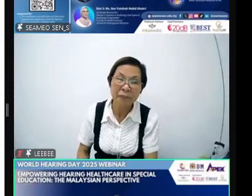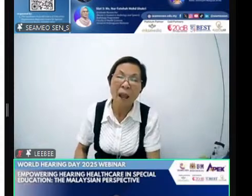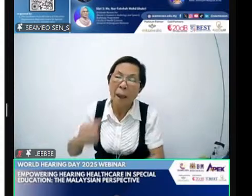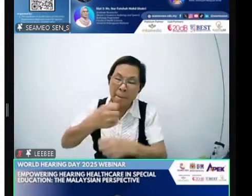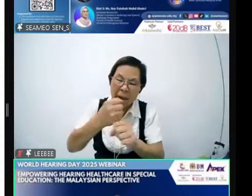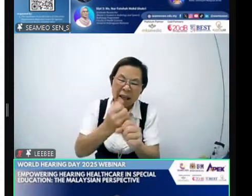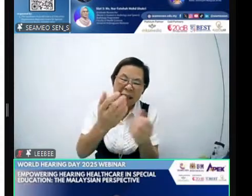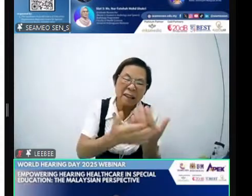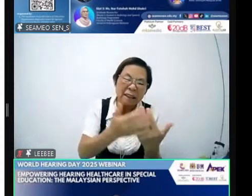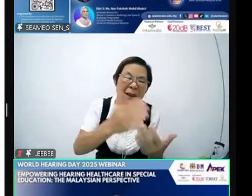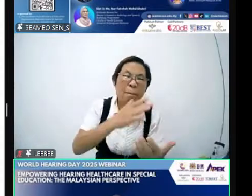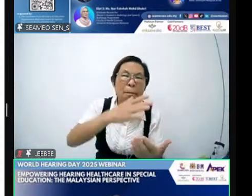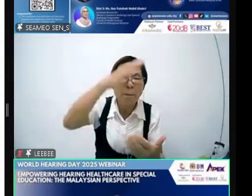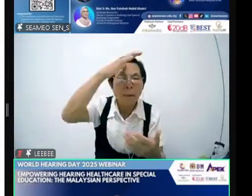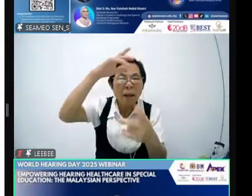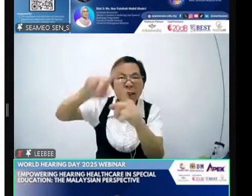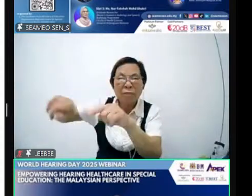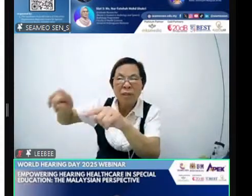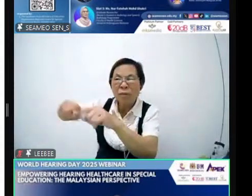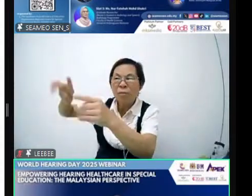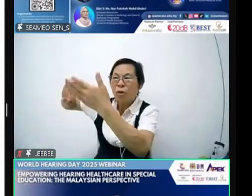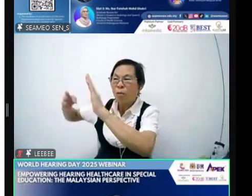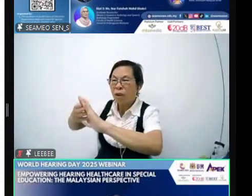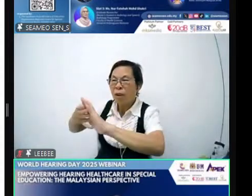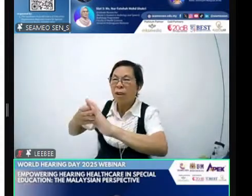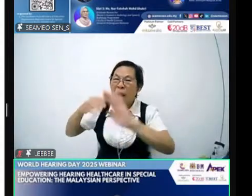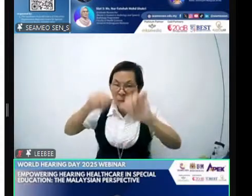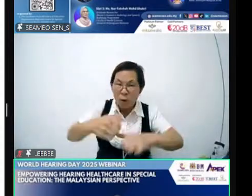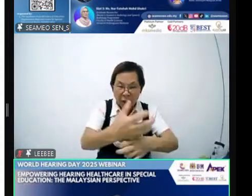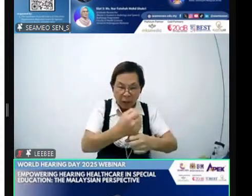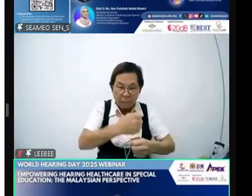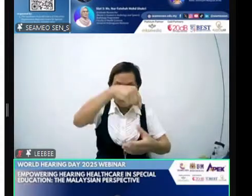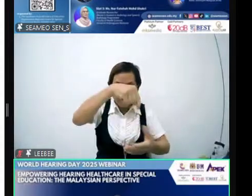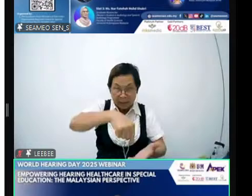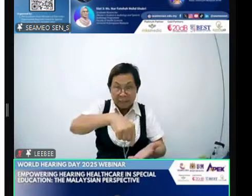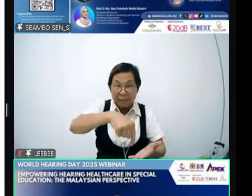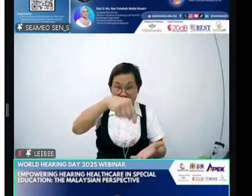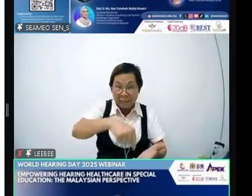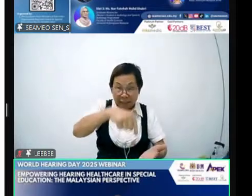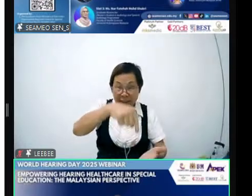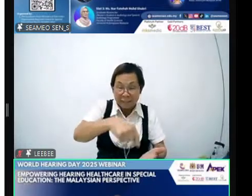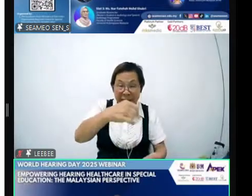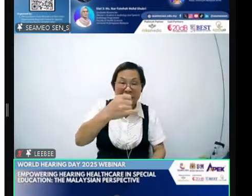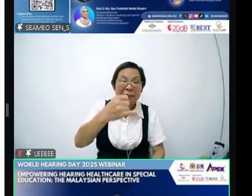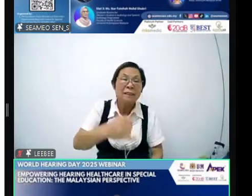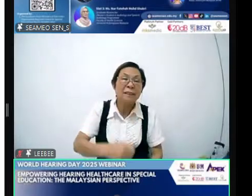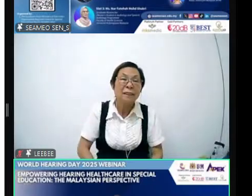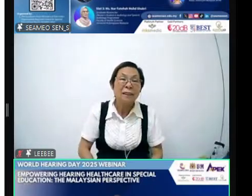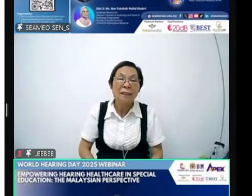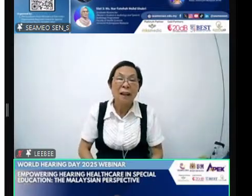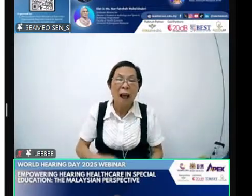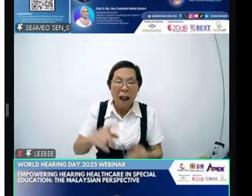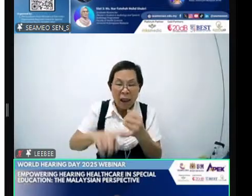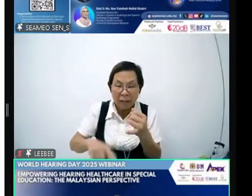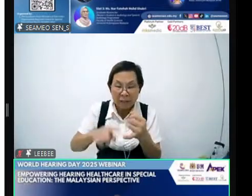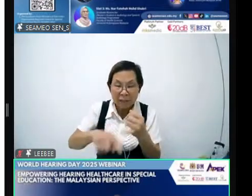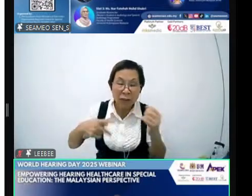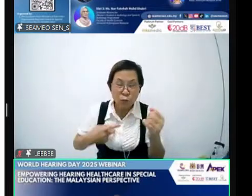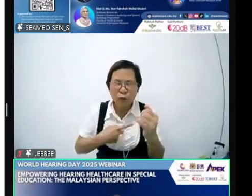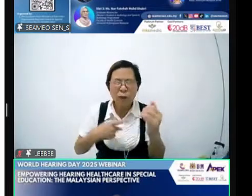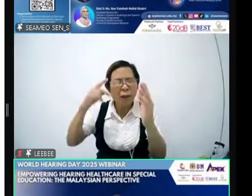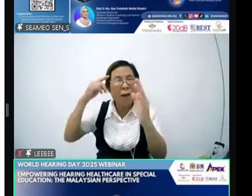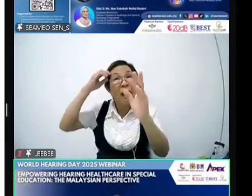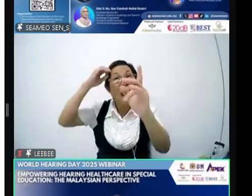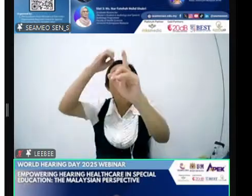easier for parents from diverse communities to access this valuable resource. And lastly, we aim to enhance